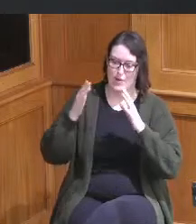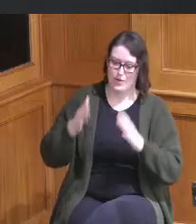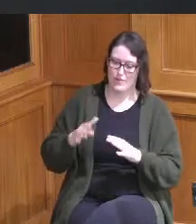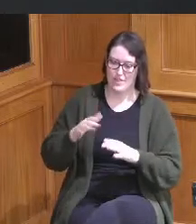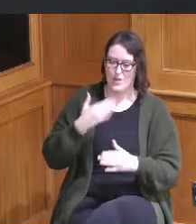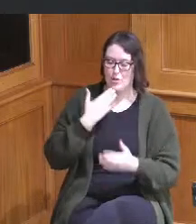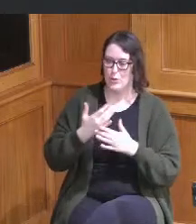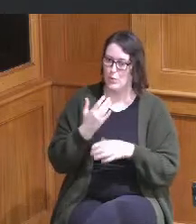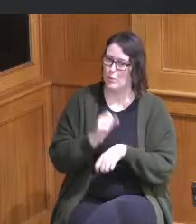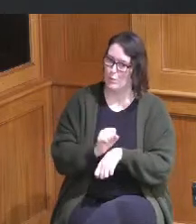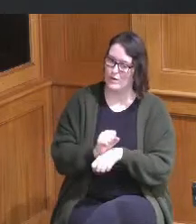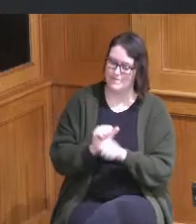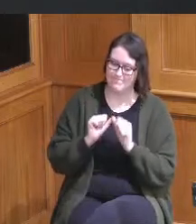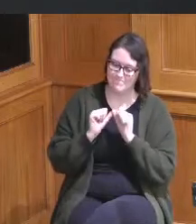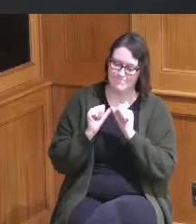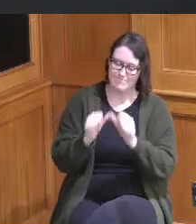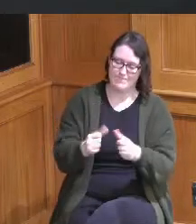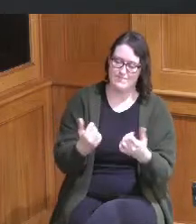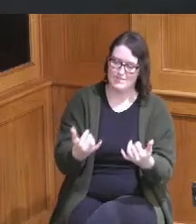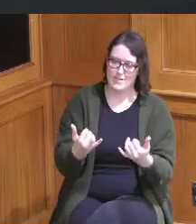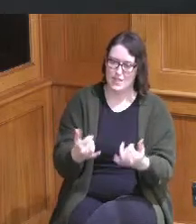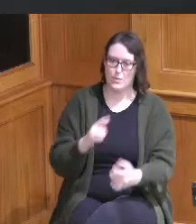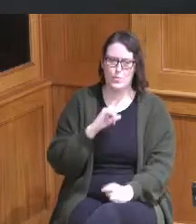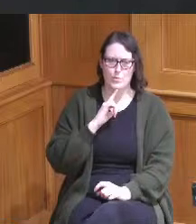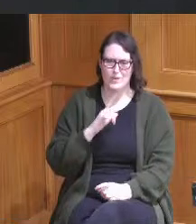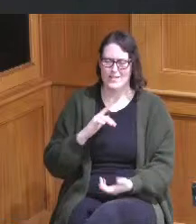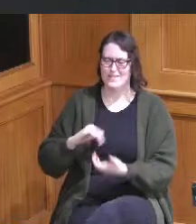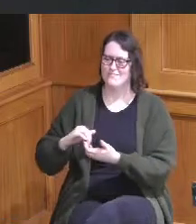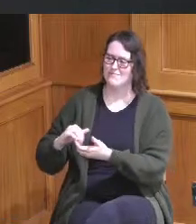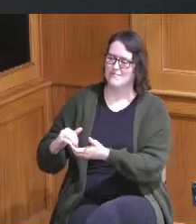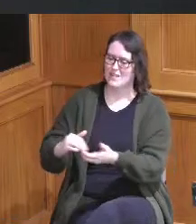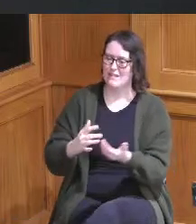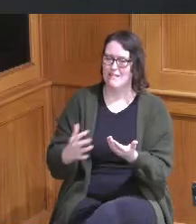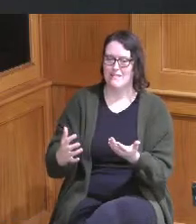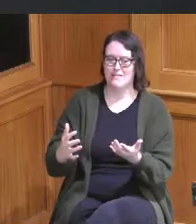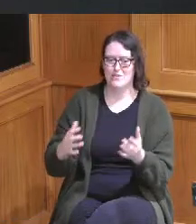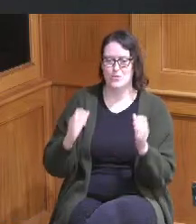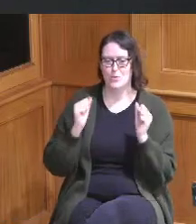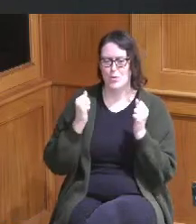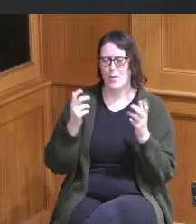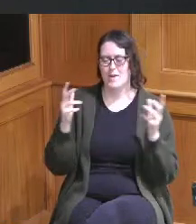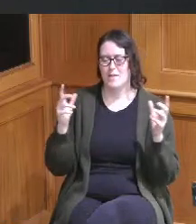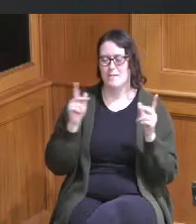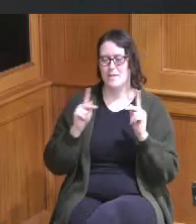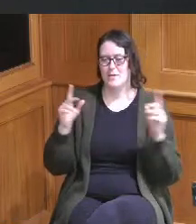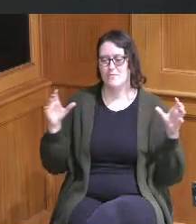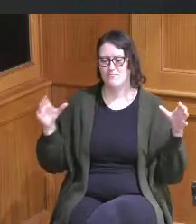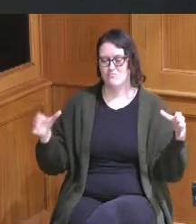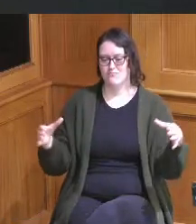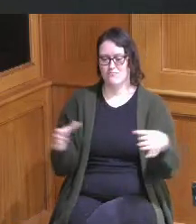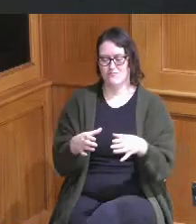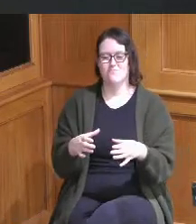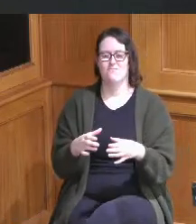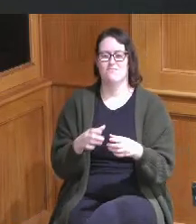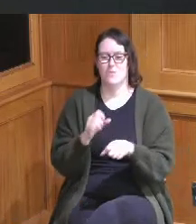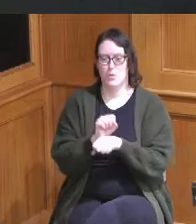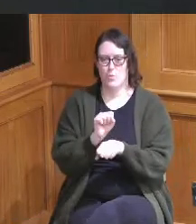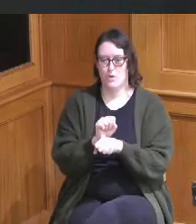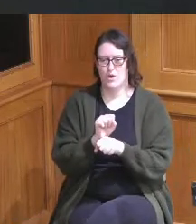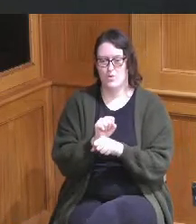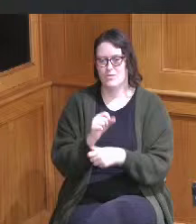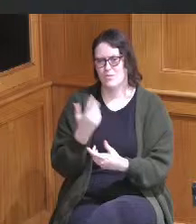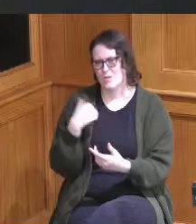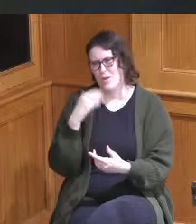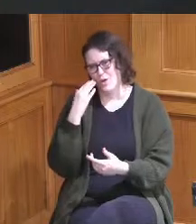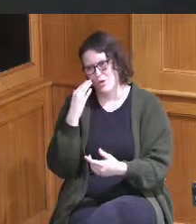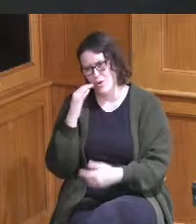that continues today with, again, a very collective effort from many, many organizations. We all are familiar with HCRC,